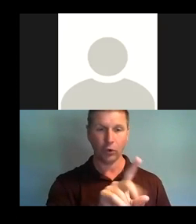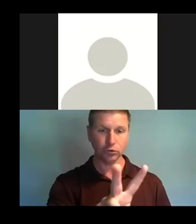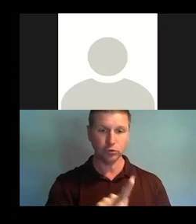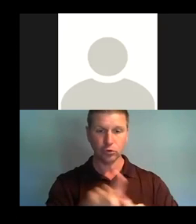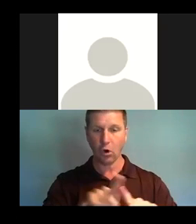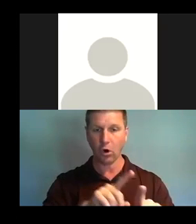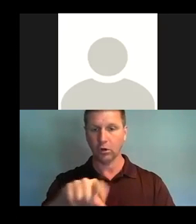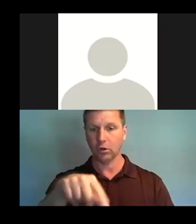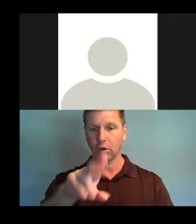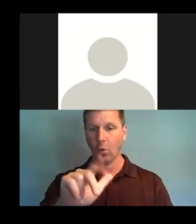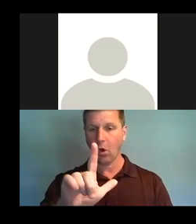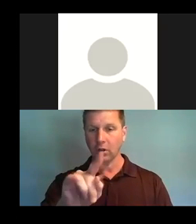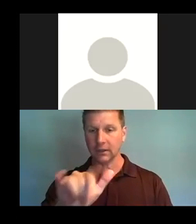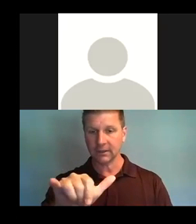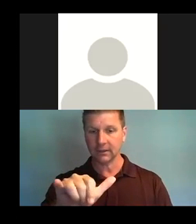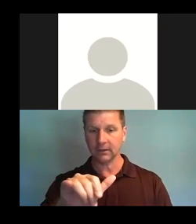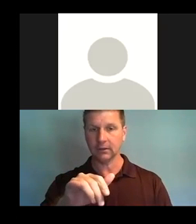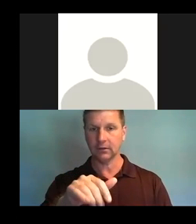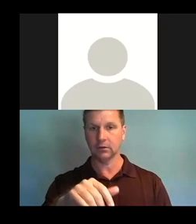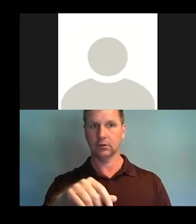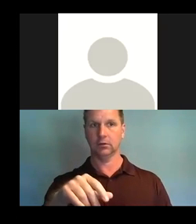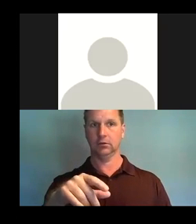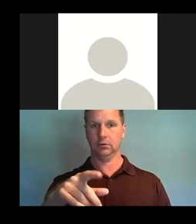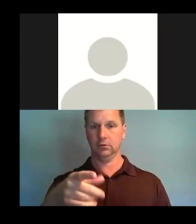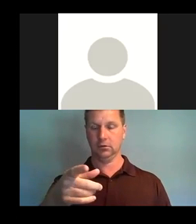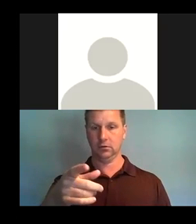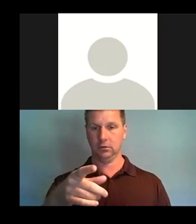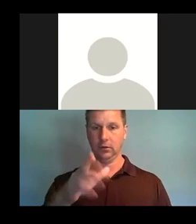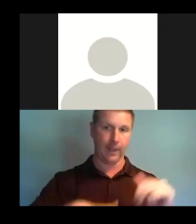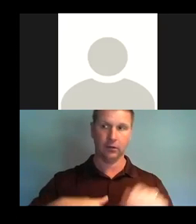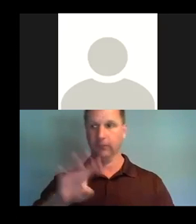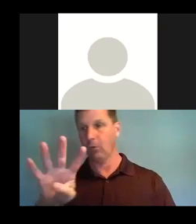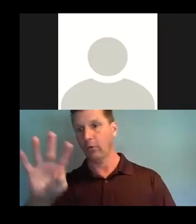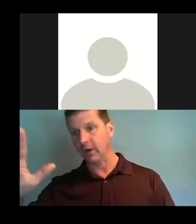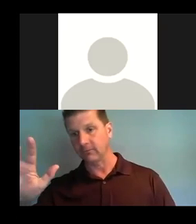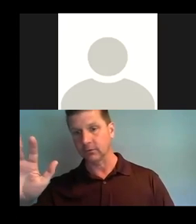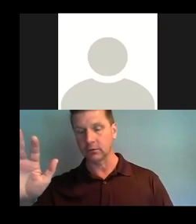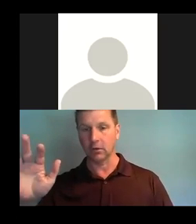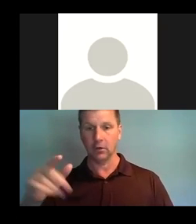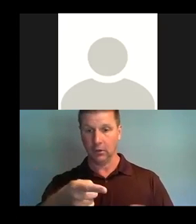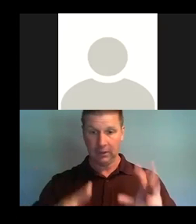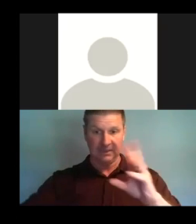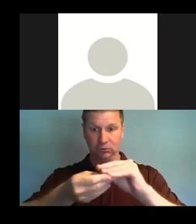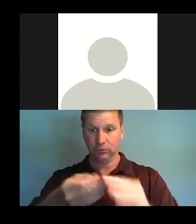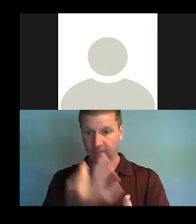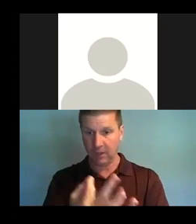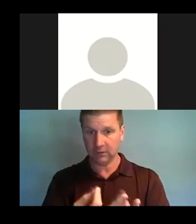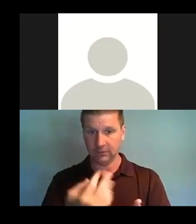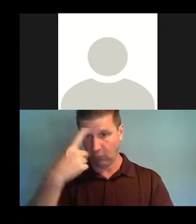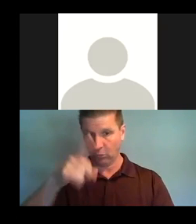quality care facility versus a 4 or 5 star, is there additional funding or anything like